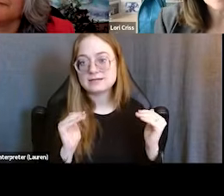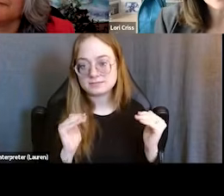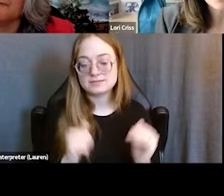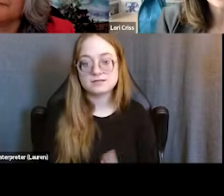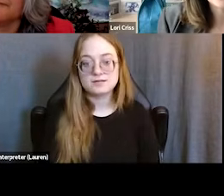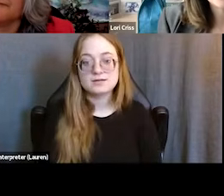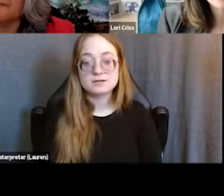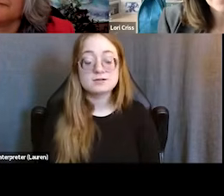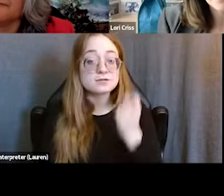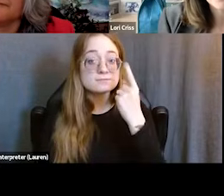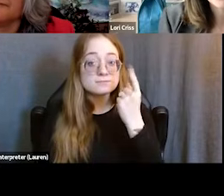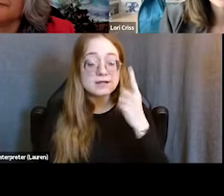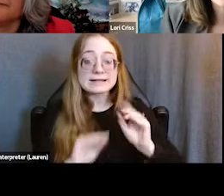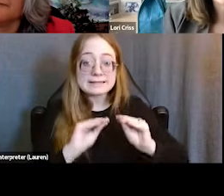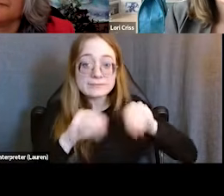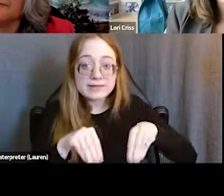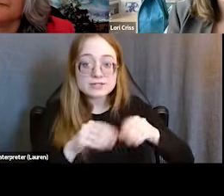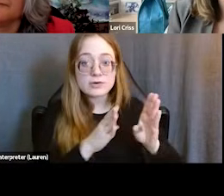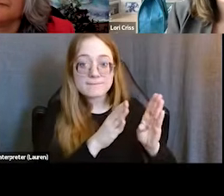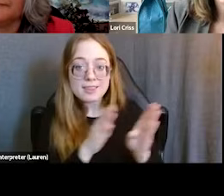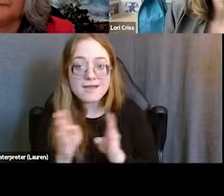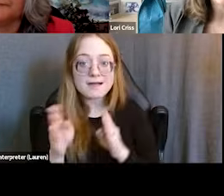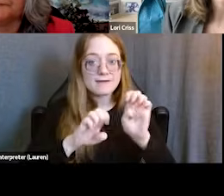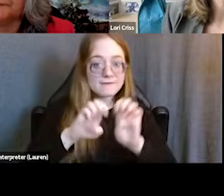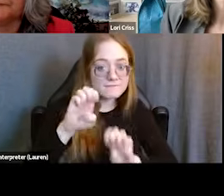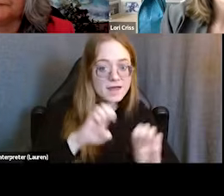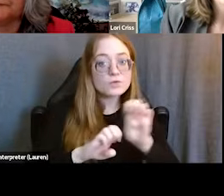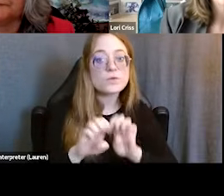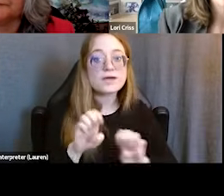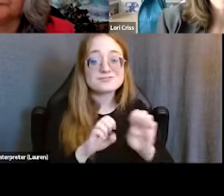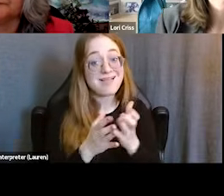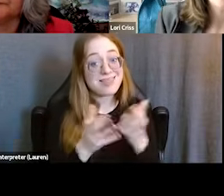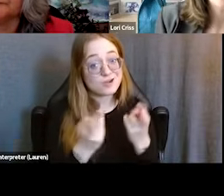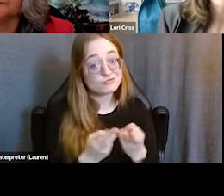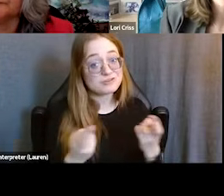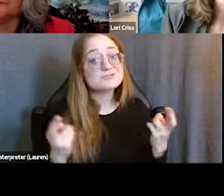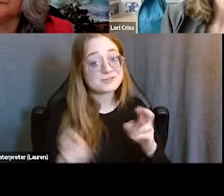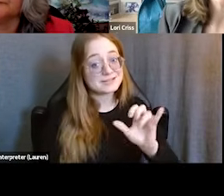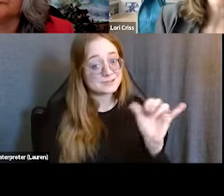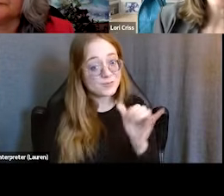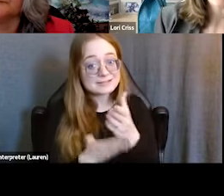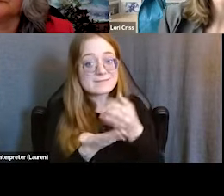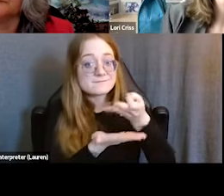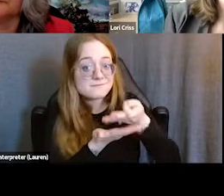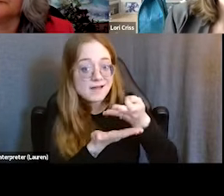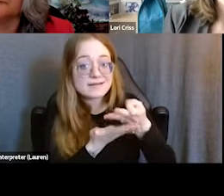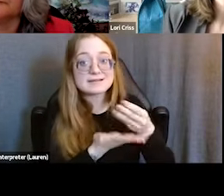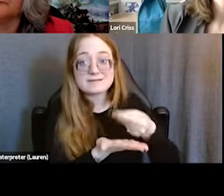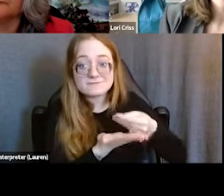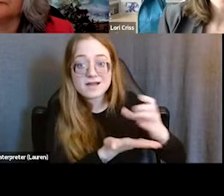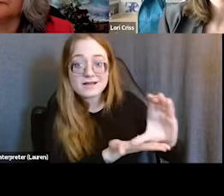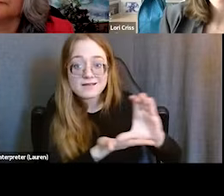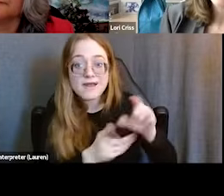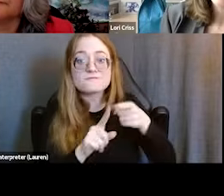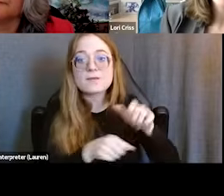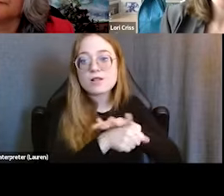the implementation, the planning, and the evaluation, and a lot of resources as well, some of the financing come from the local